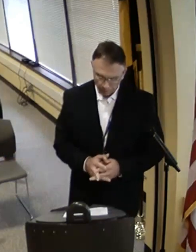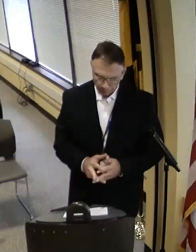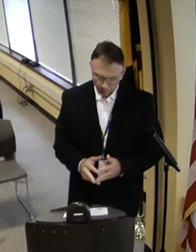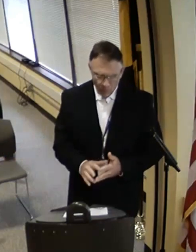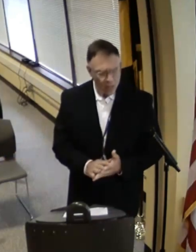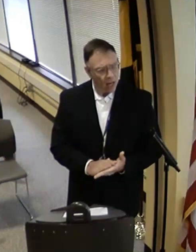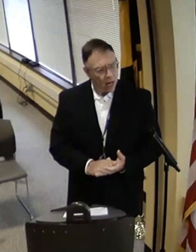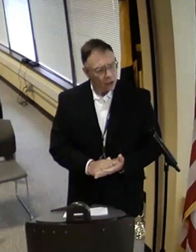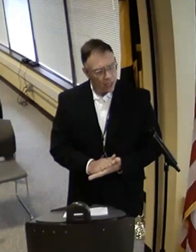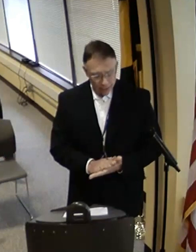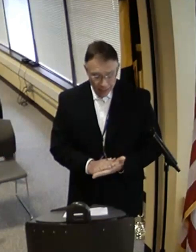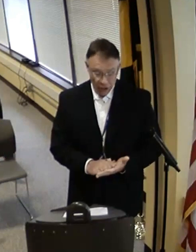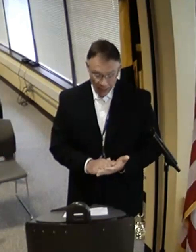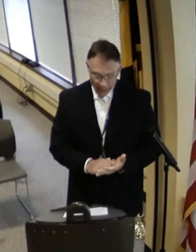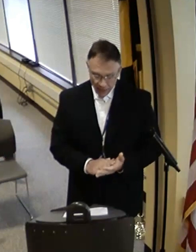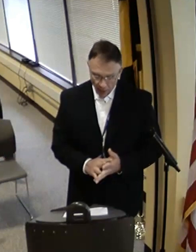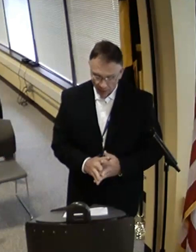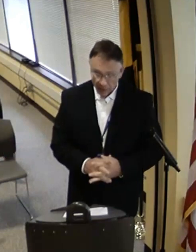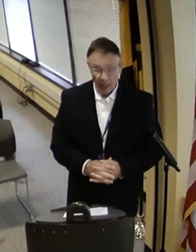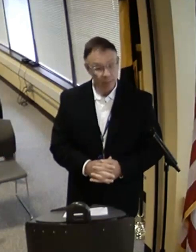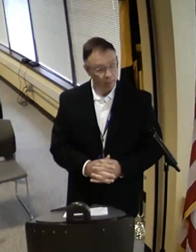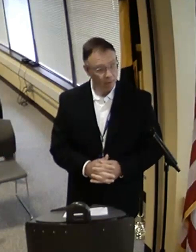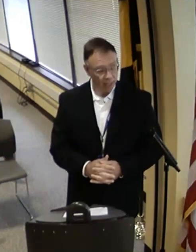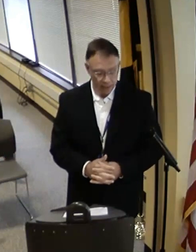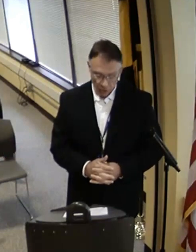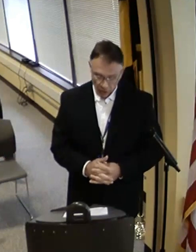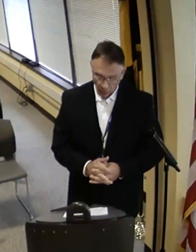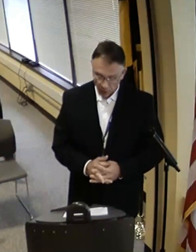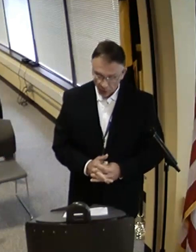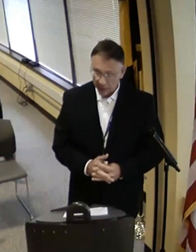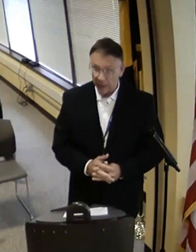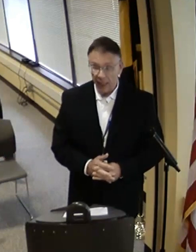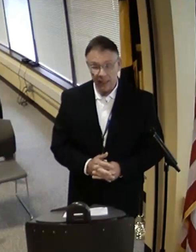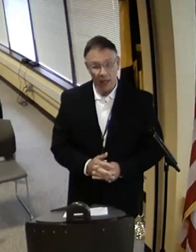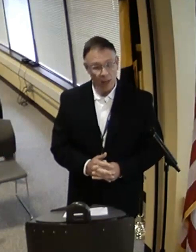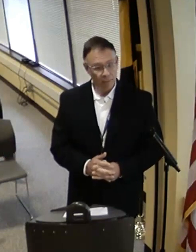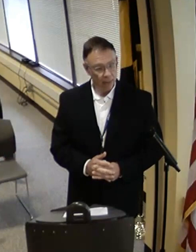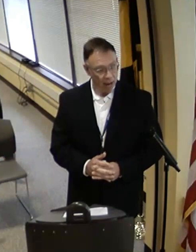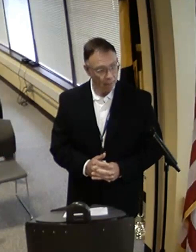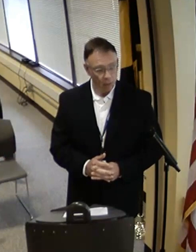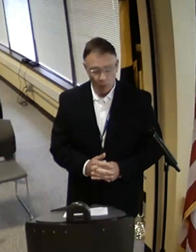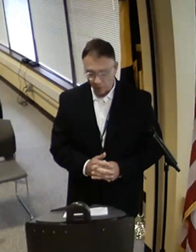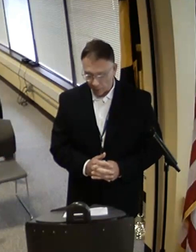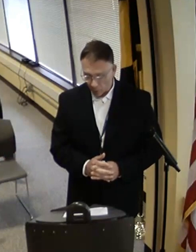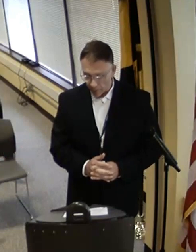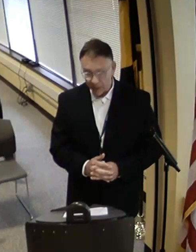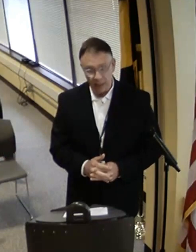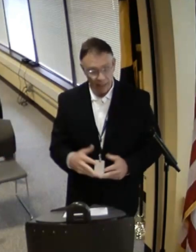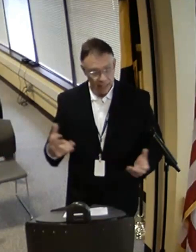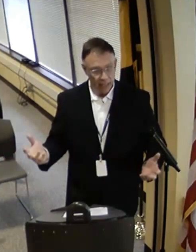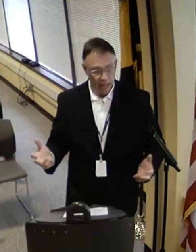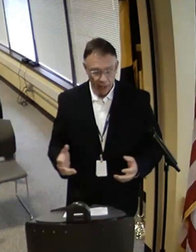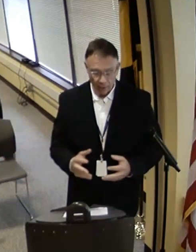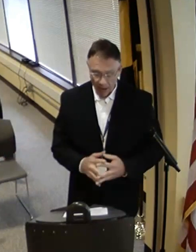permit. Our GIS department has been providing essential support to us to help update mapping. One of our requirements